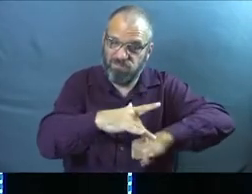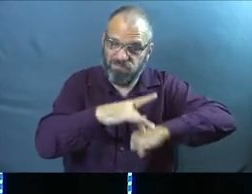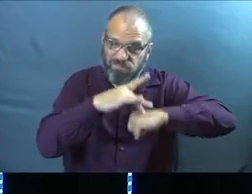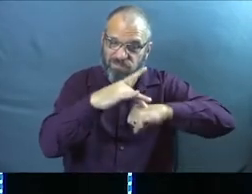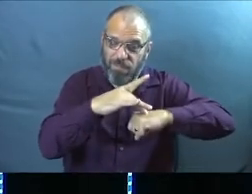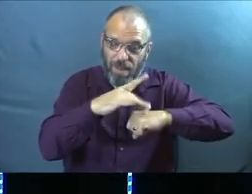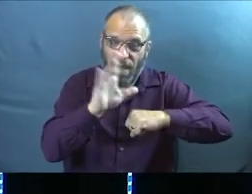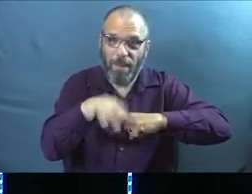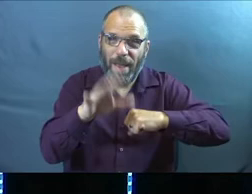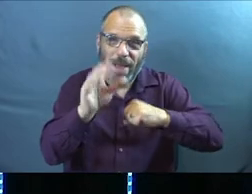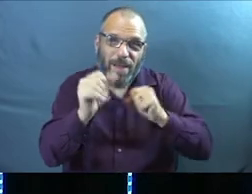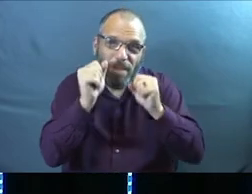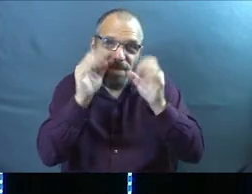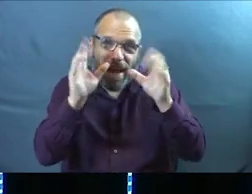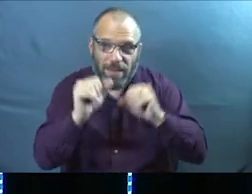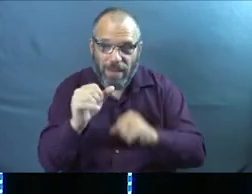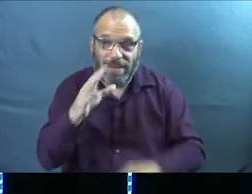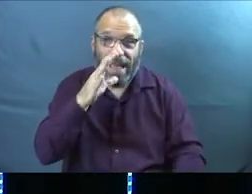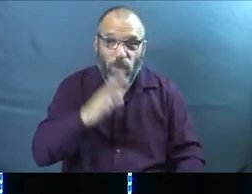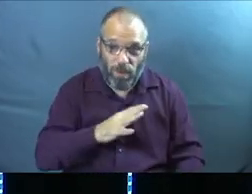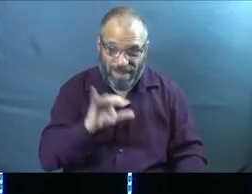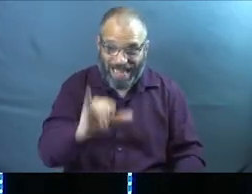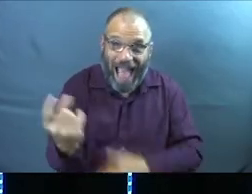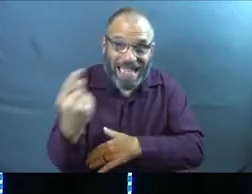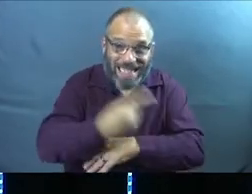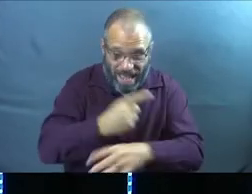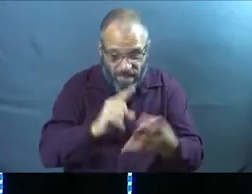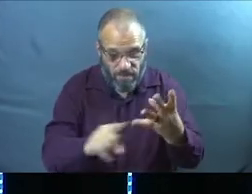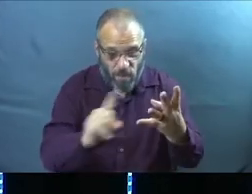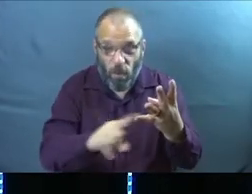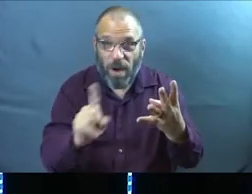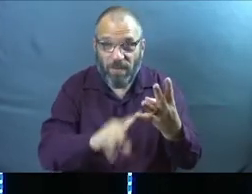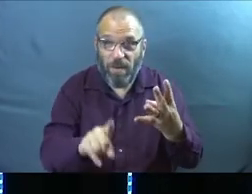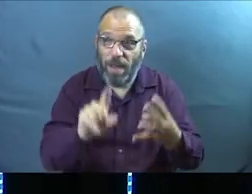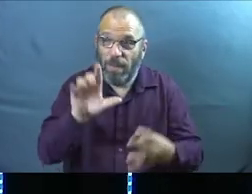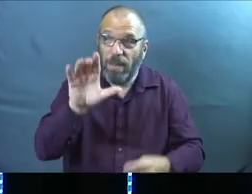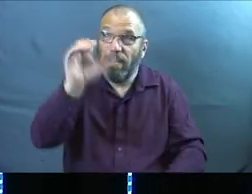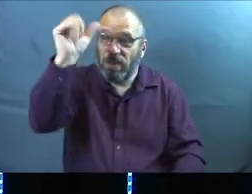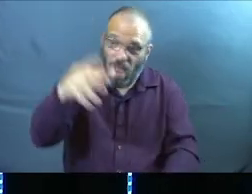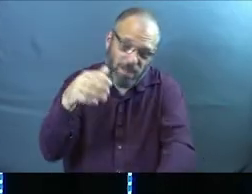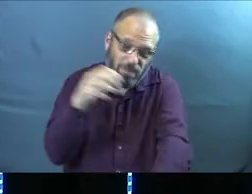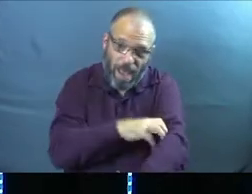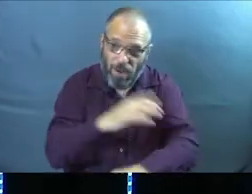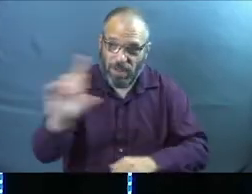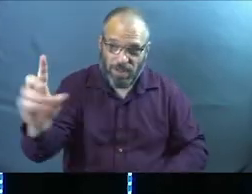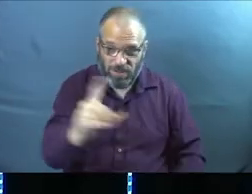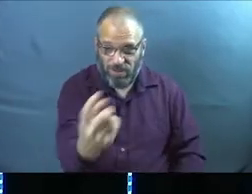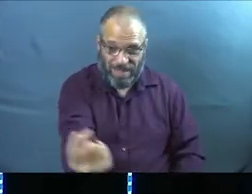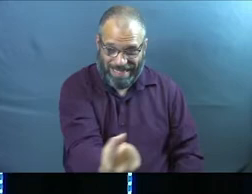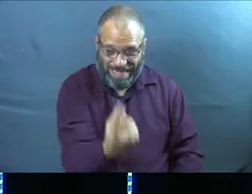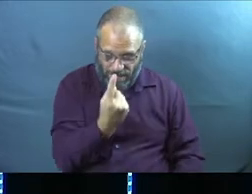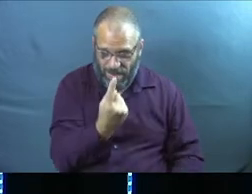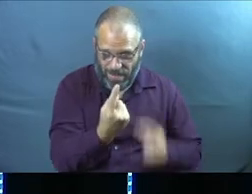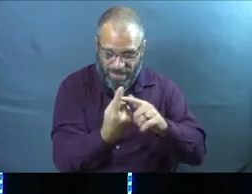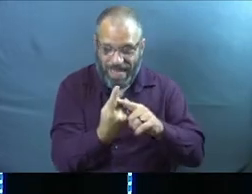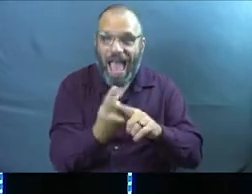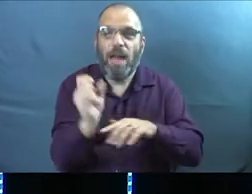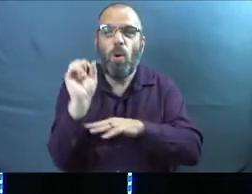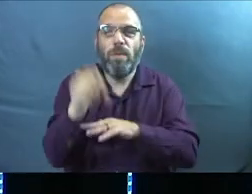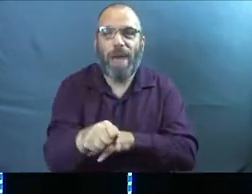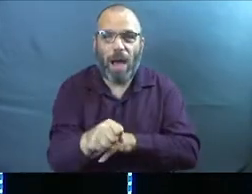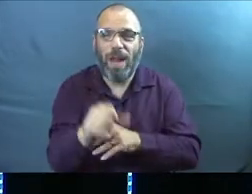What was amazing is she overcame it that day. By the power of God, she overcame it that day. See, and that's the